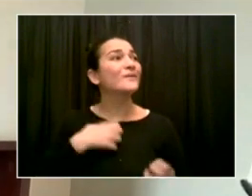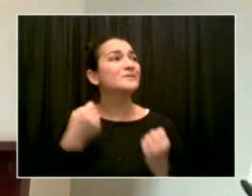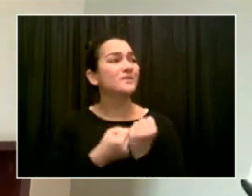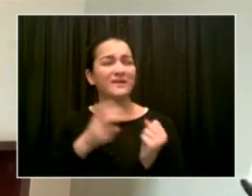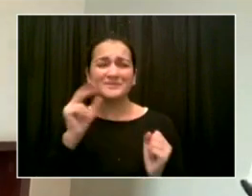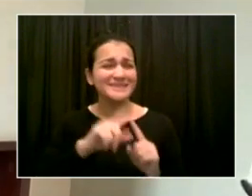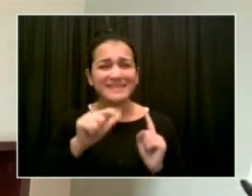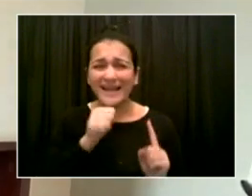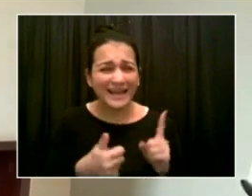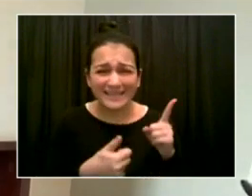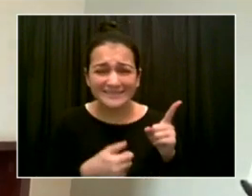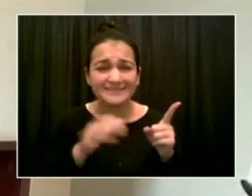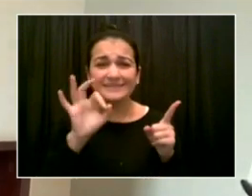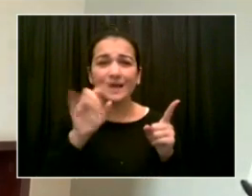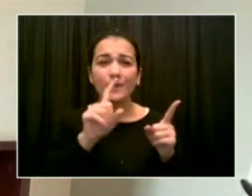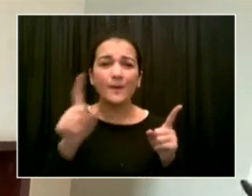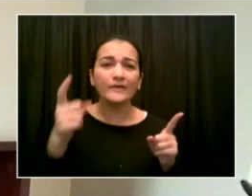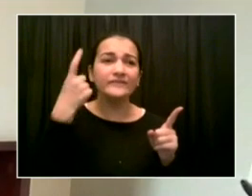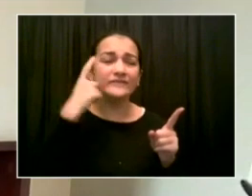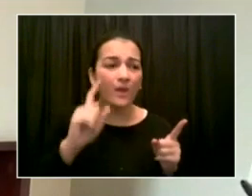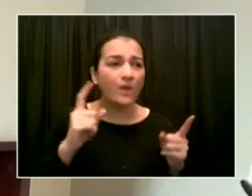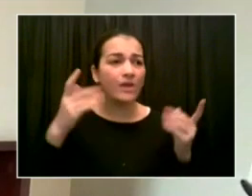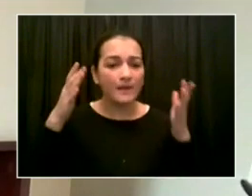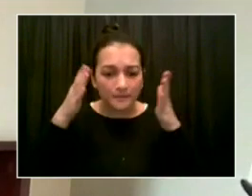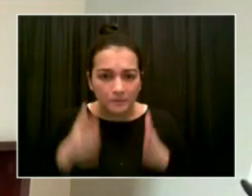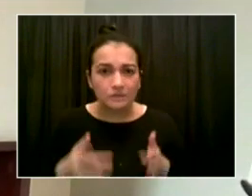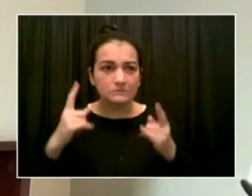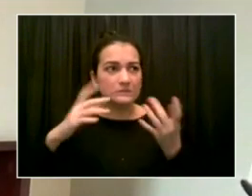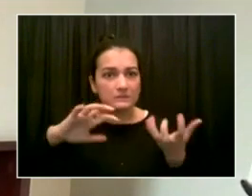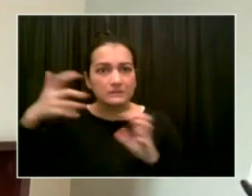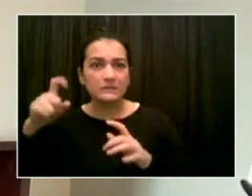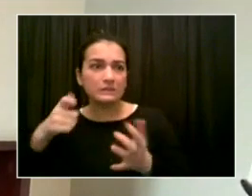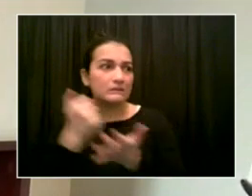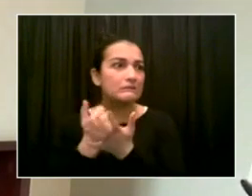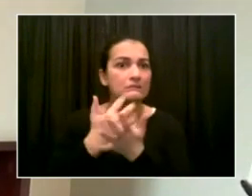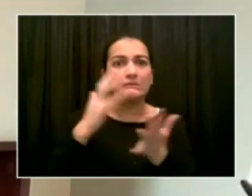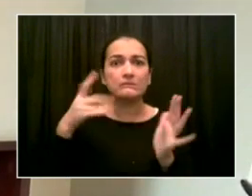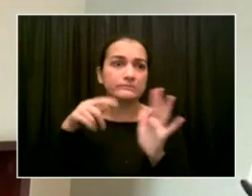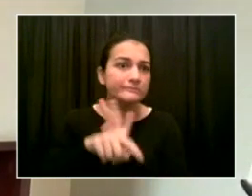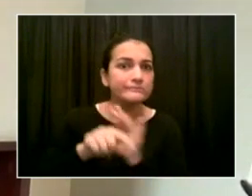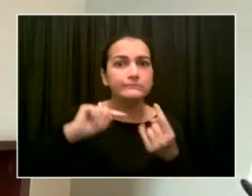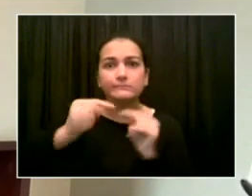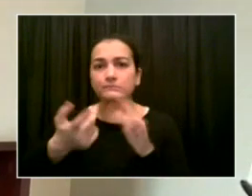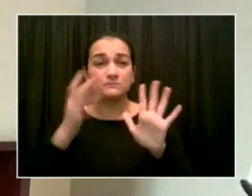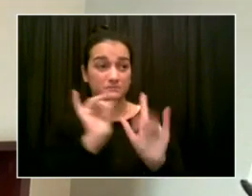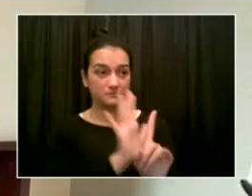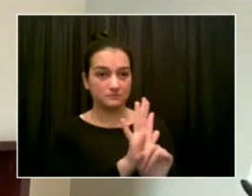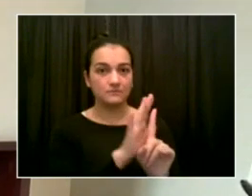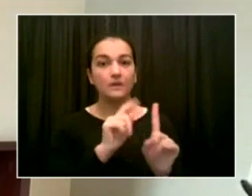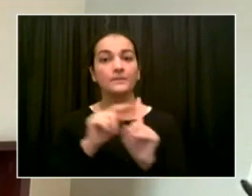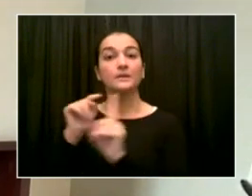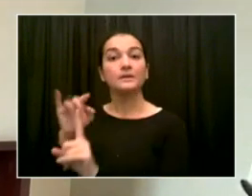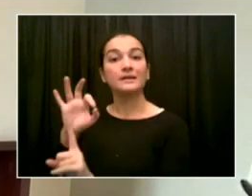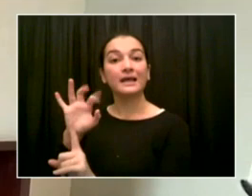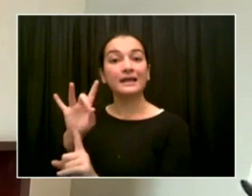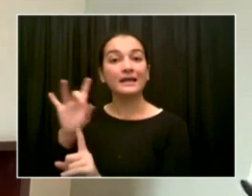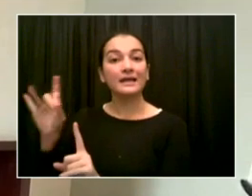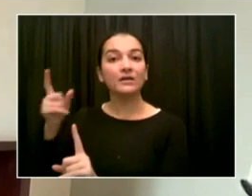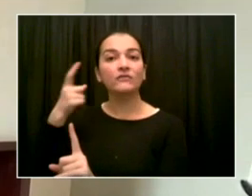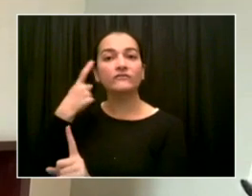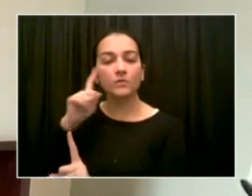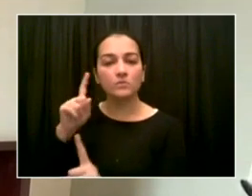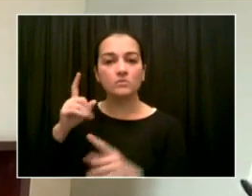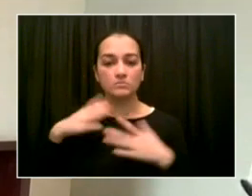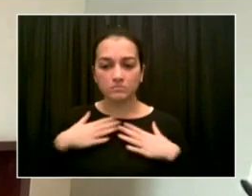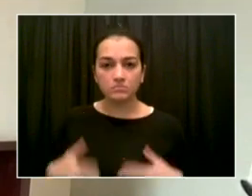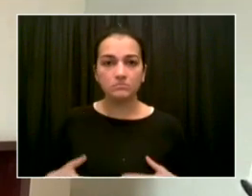in emergency rooms. Or tragically, we know that there are people who lose their lives in fatal encounters with police, or to